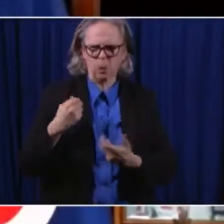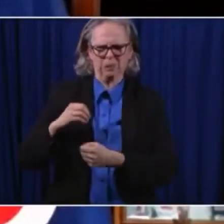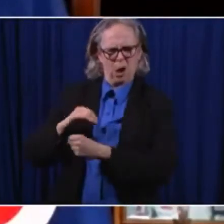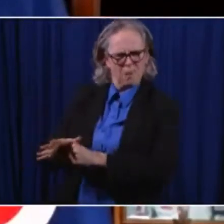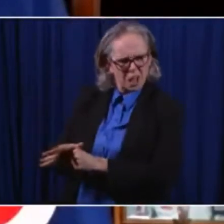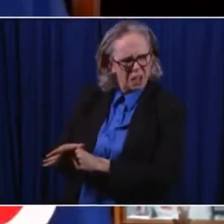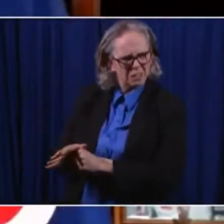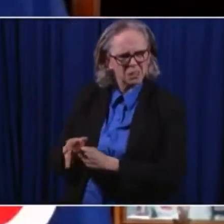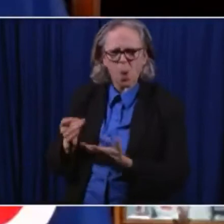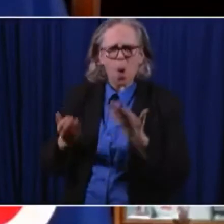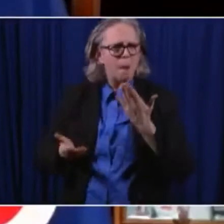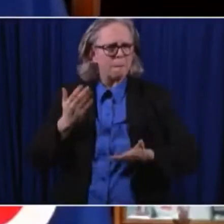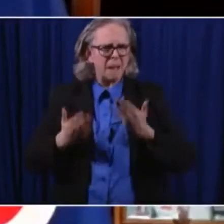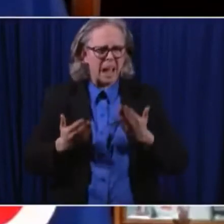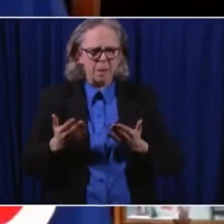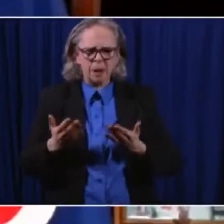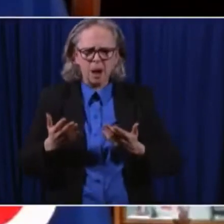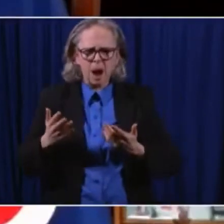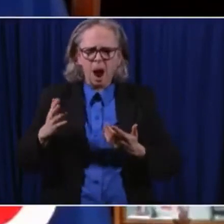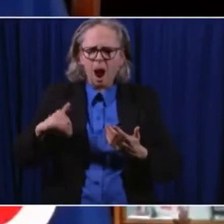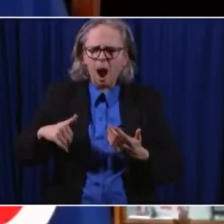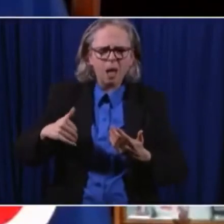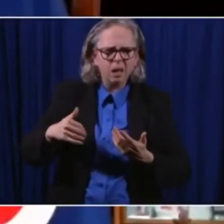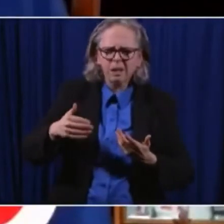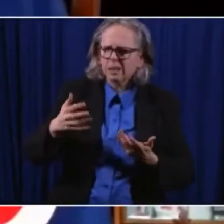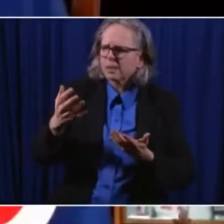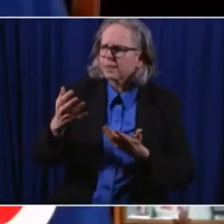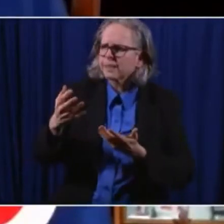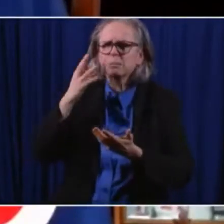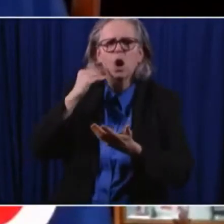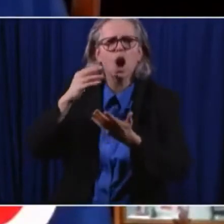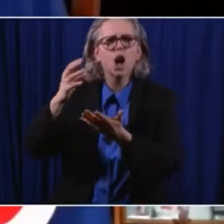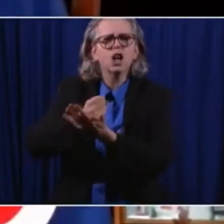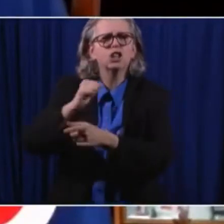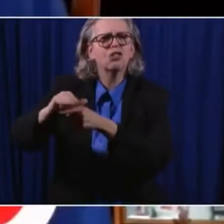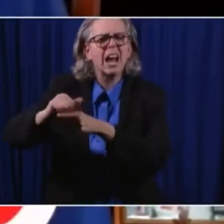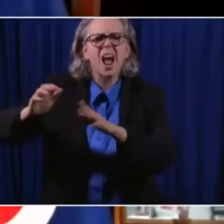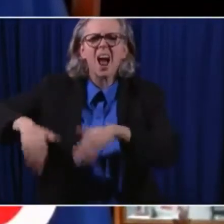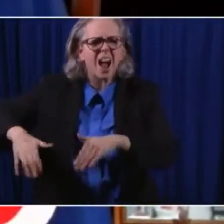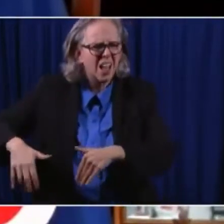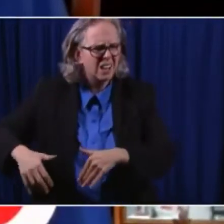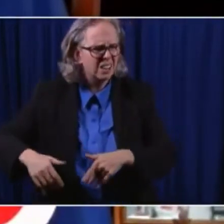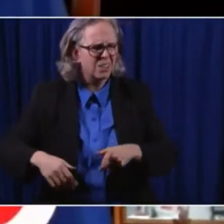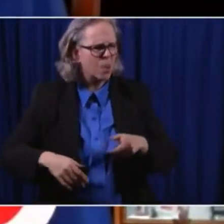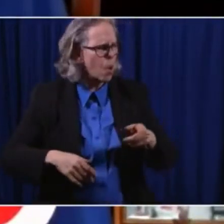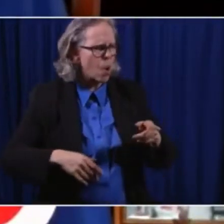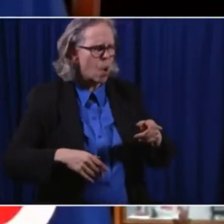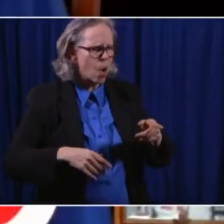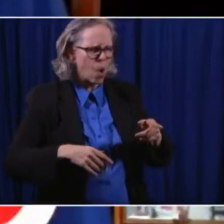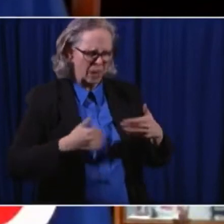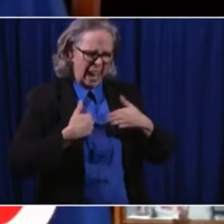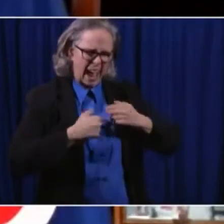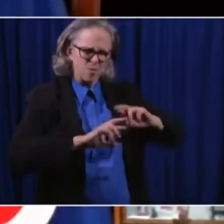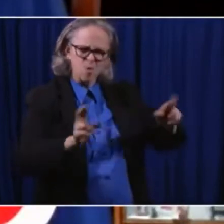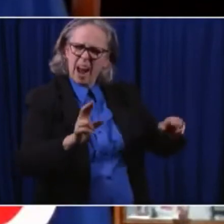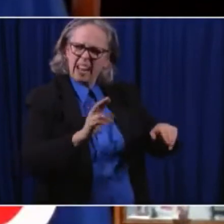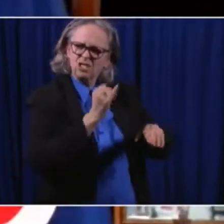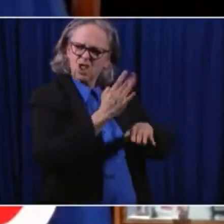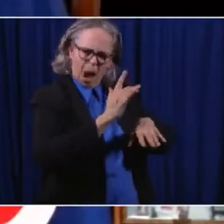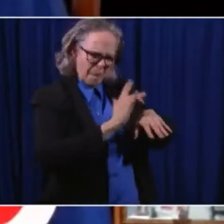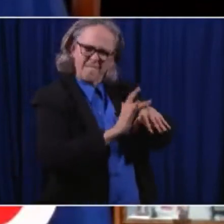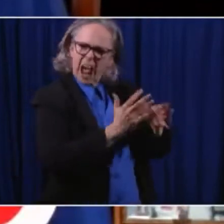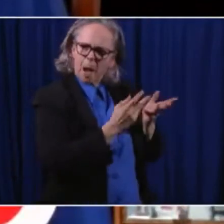for the jobs that are being created in the post-COVID world. This is a reminder to folks, because this is a